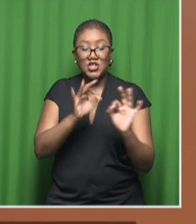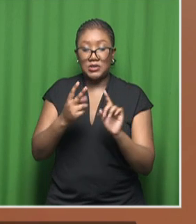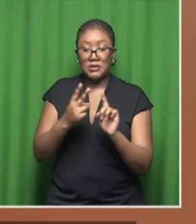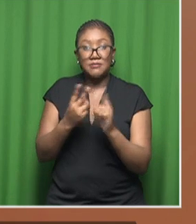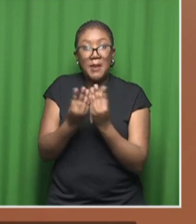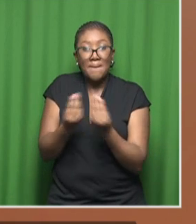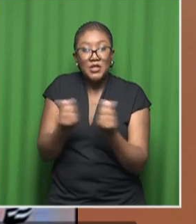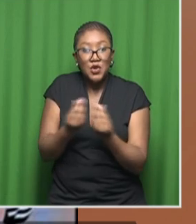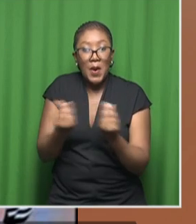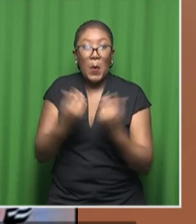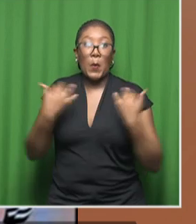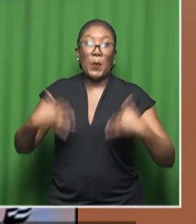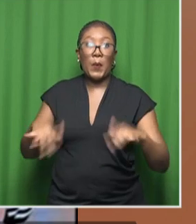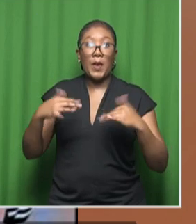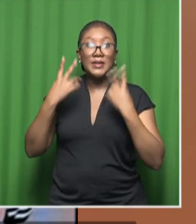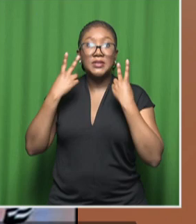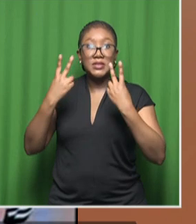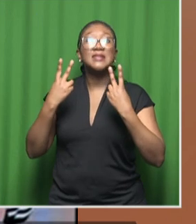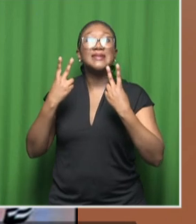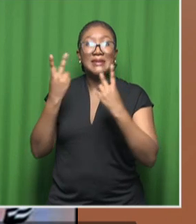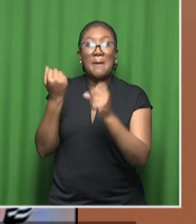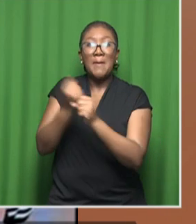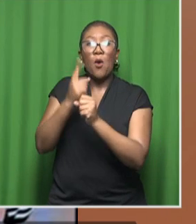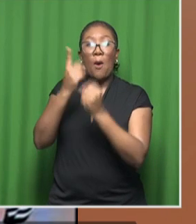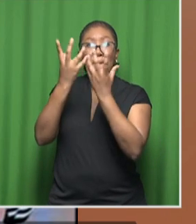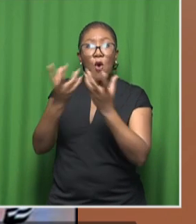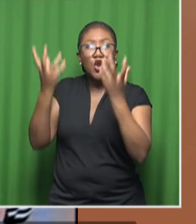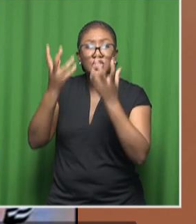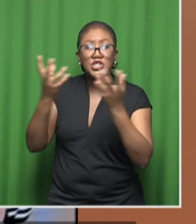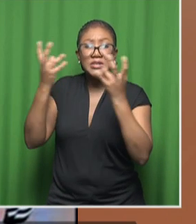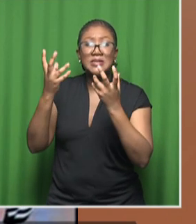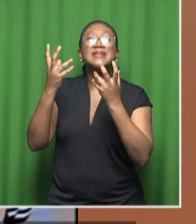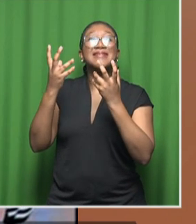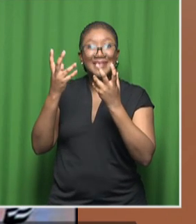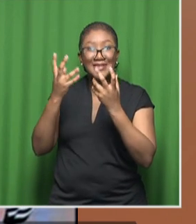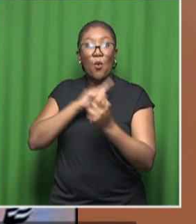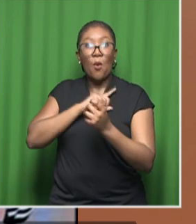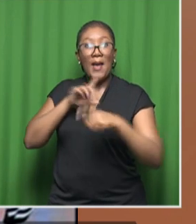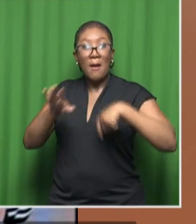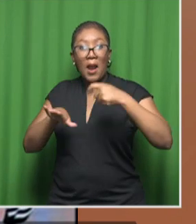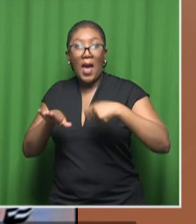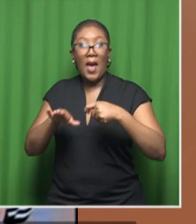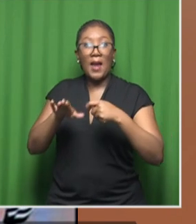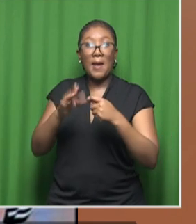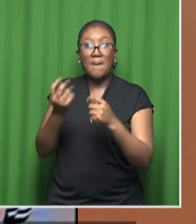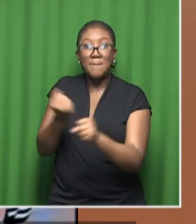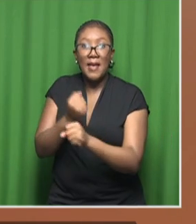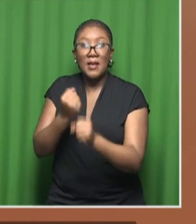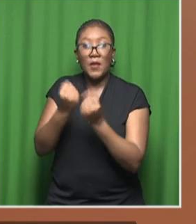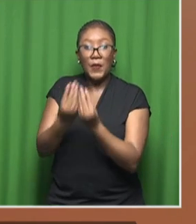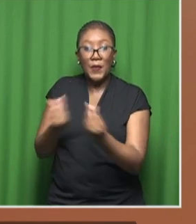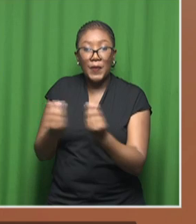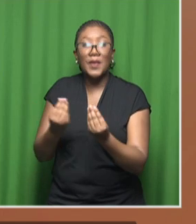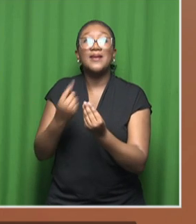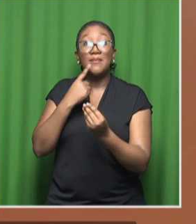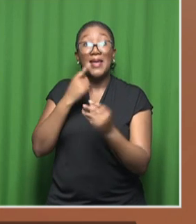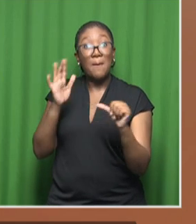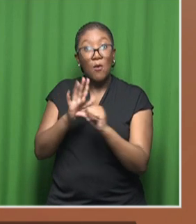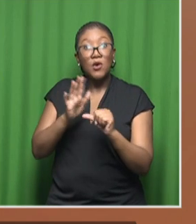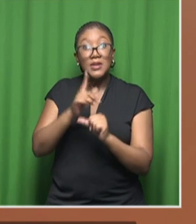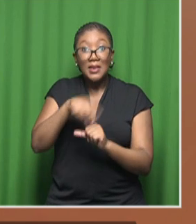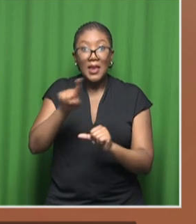highest pollution industry in the world, so transparency is becoming something that a